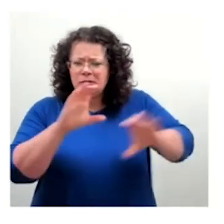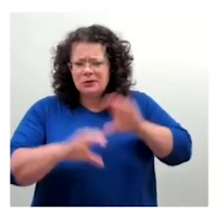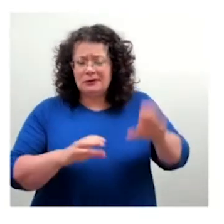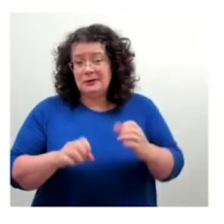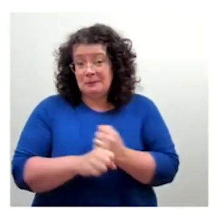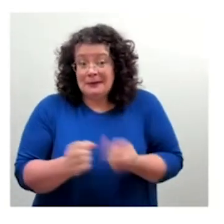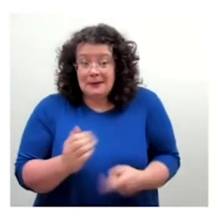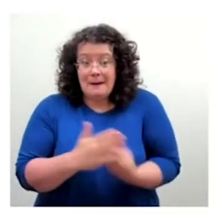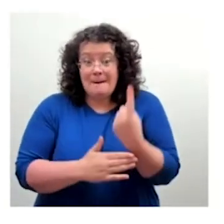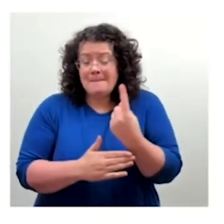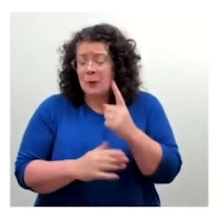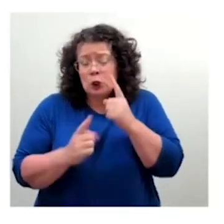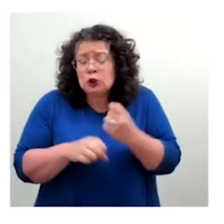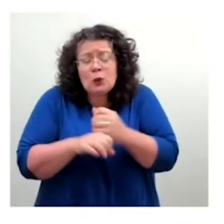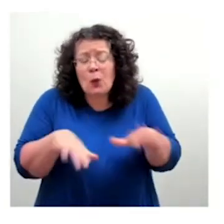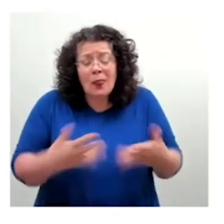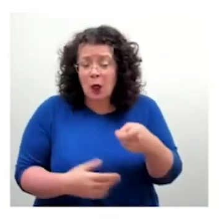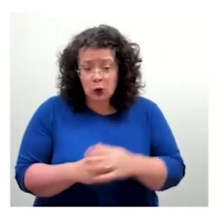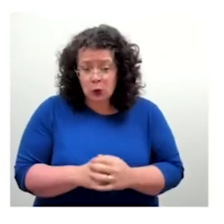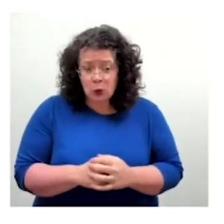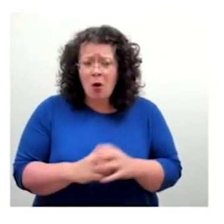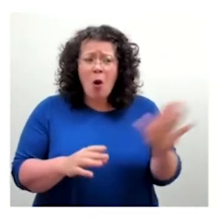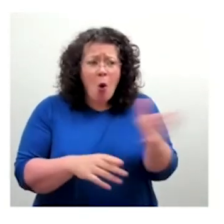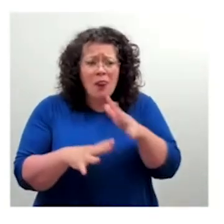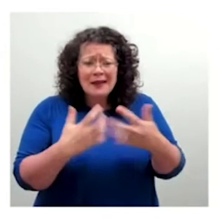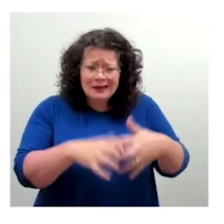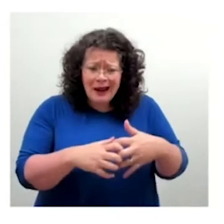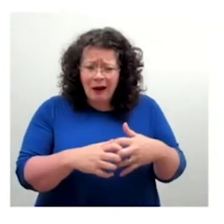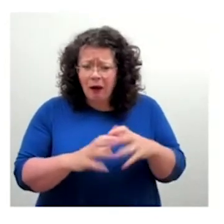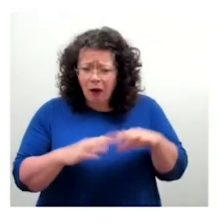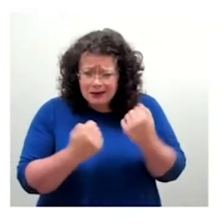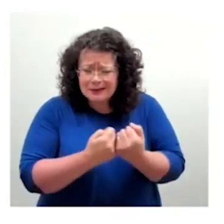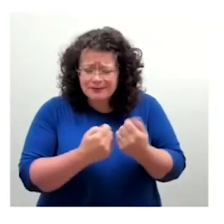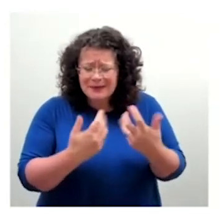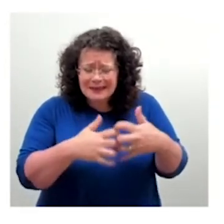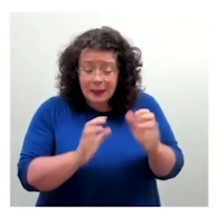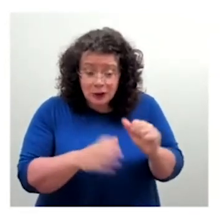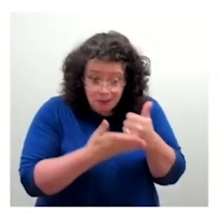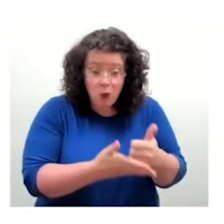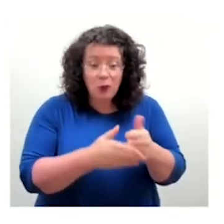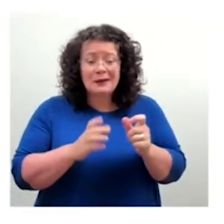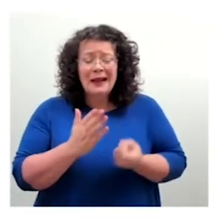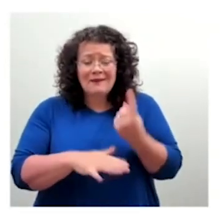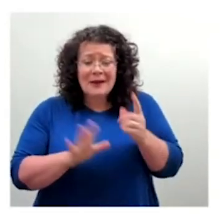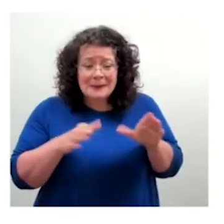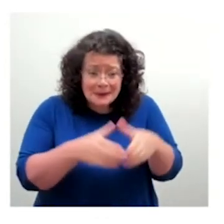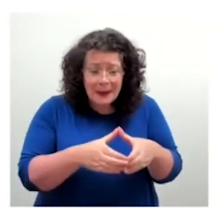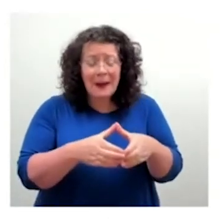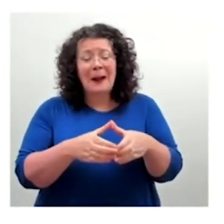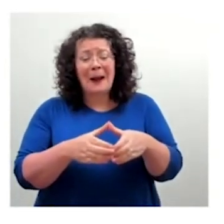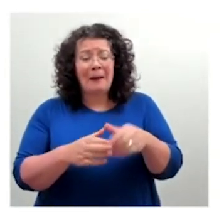been wonderful. So it just remains for me to say thank you very much for you for coming, and I hope to see you in TechShare Pro